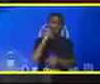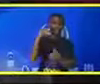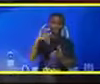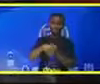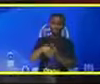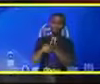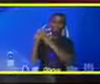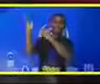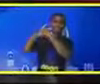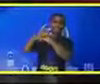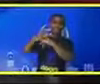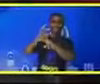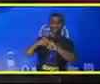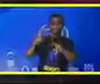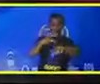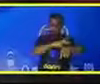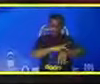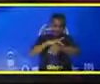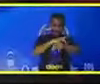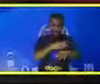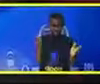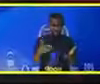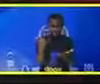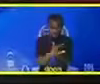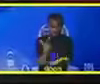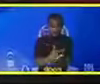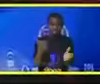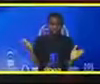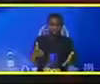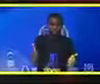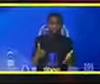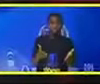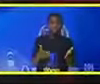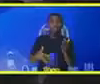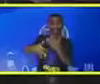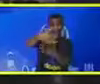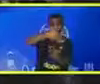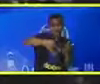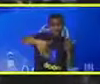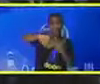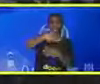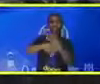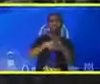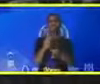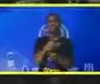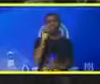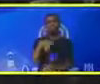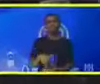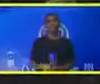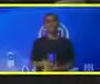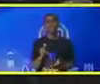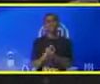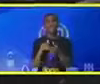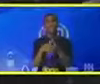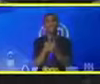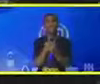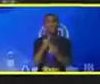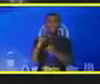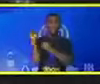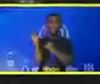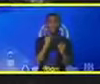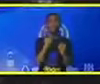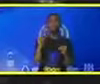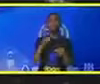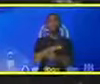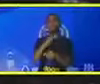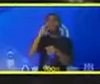now, right now in Ghana or around the globe. This is how powerful men are. If God